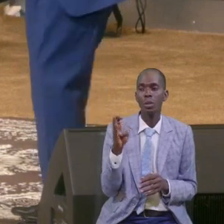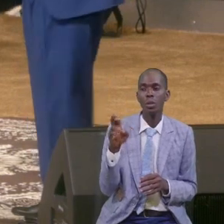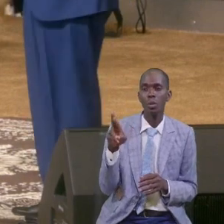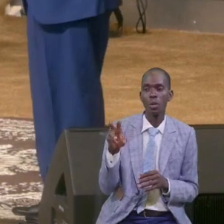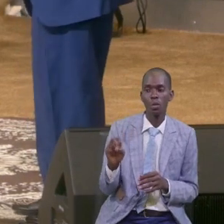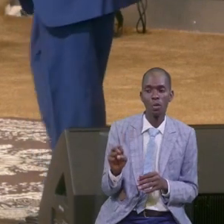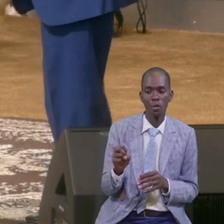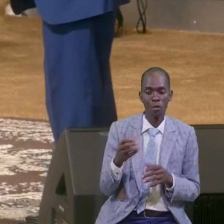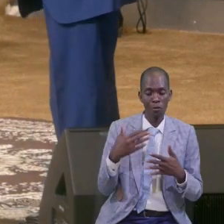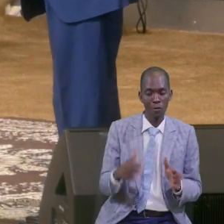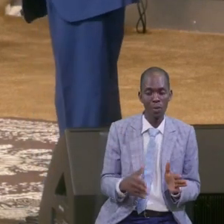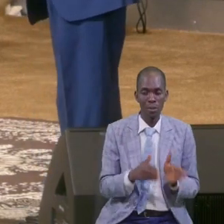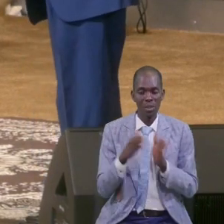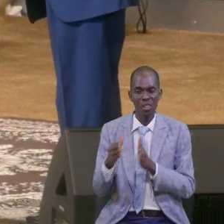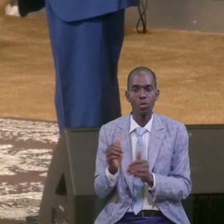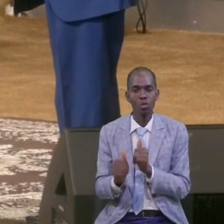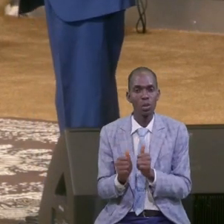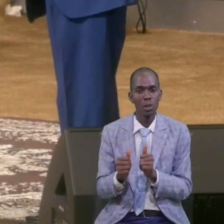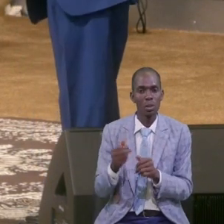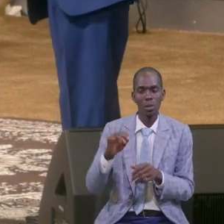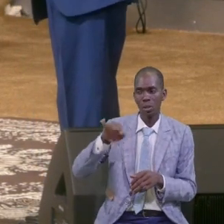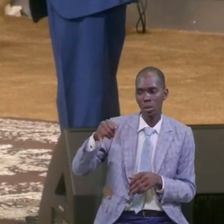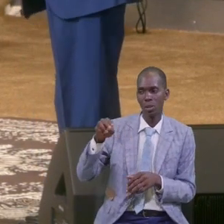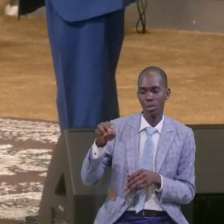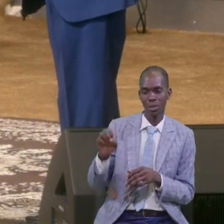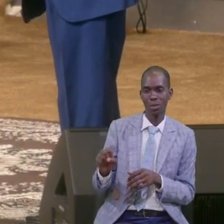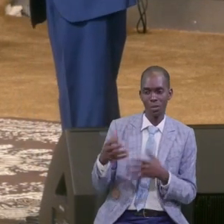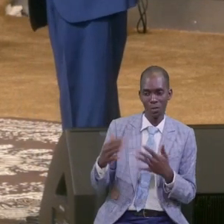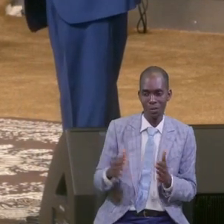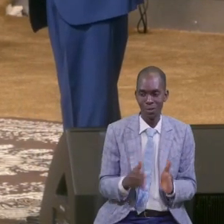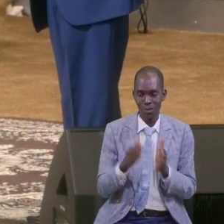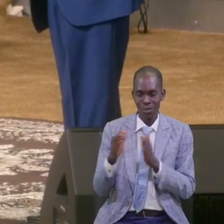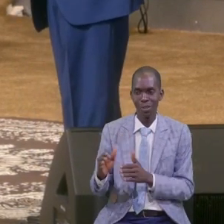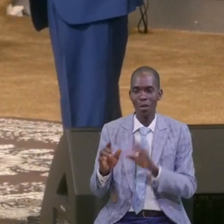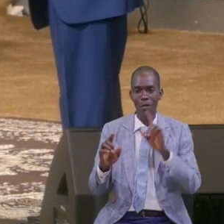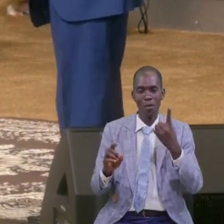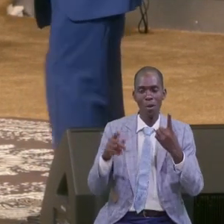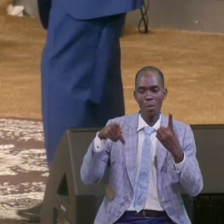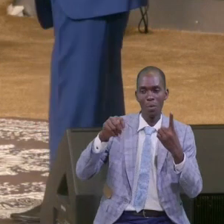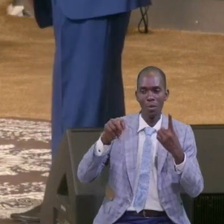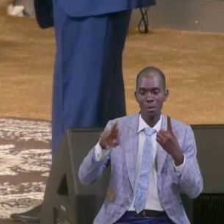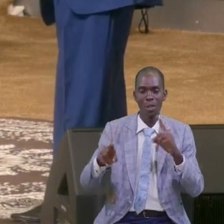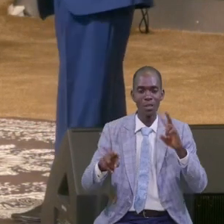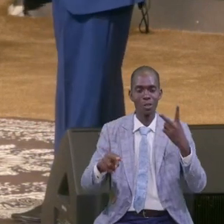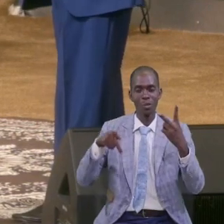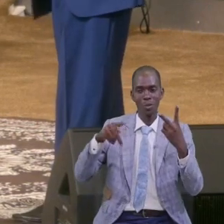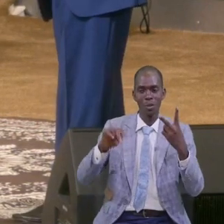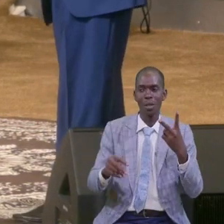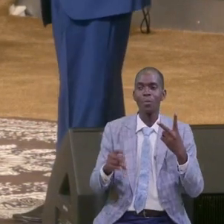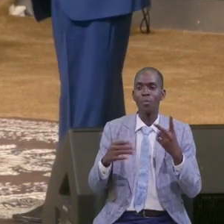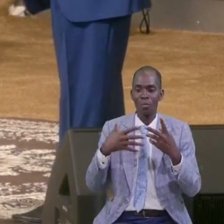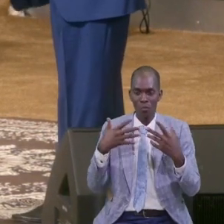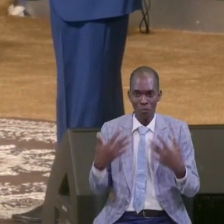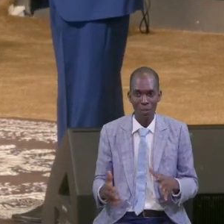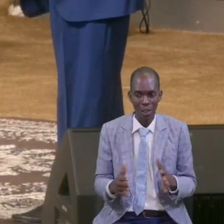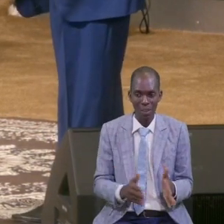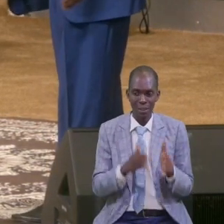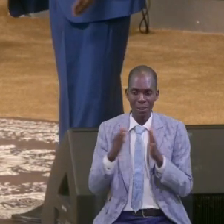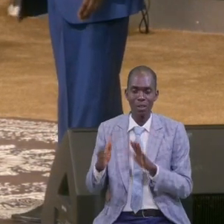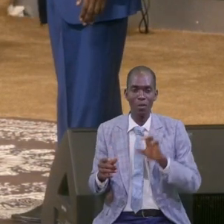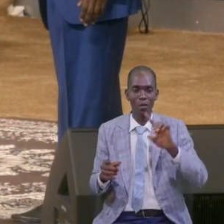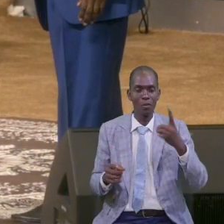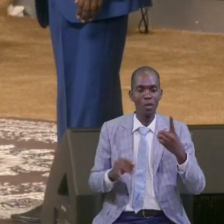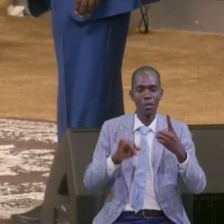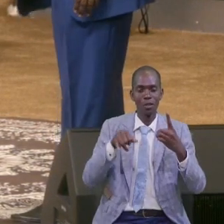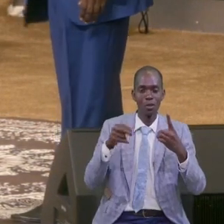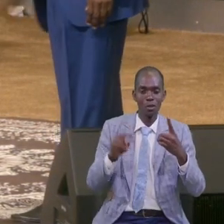James. After that, you have 1 Peter, 2 Peter. Peter coming after James. And then after that, you have 1 John,